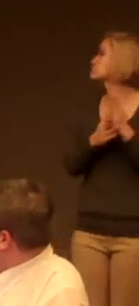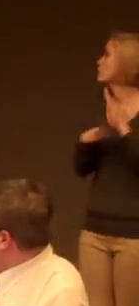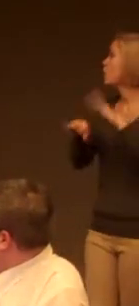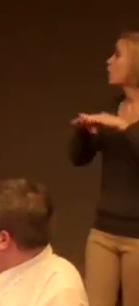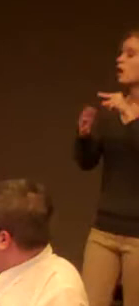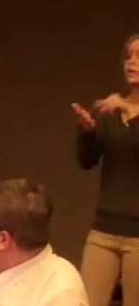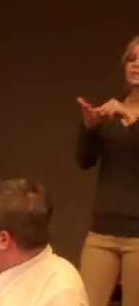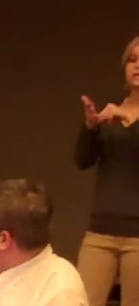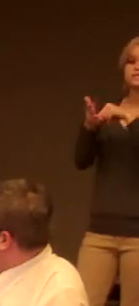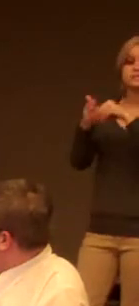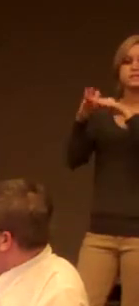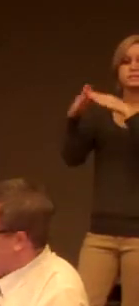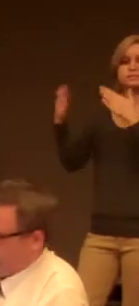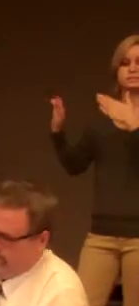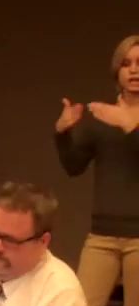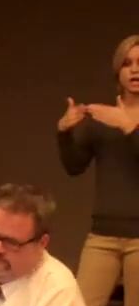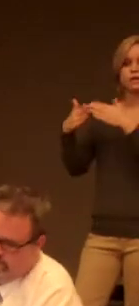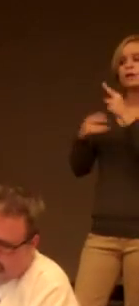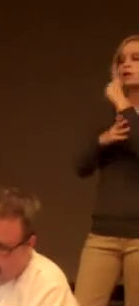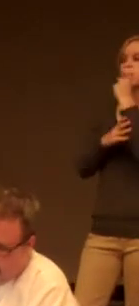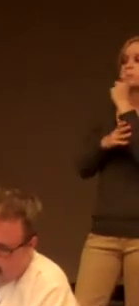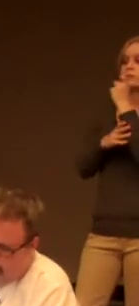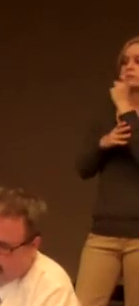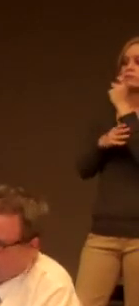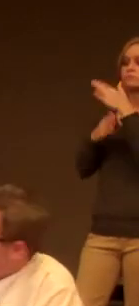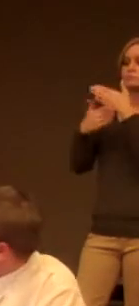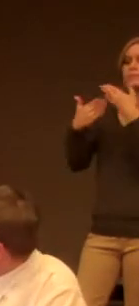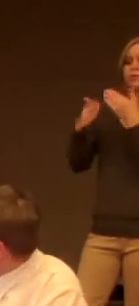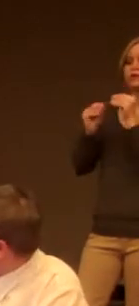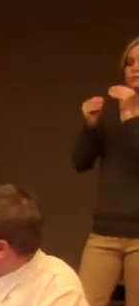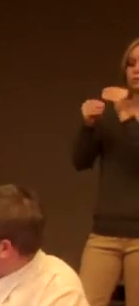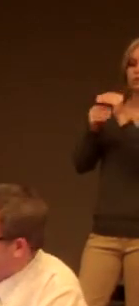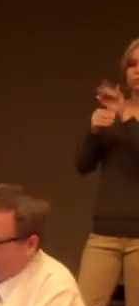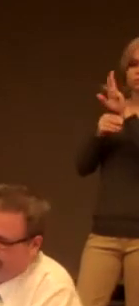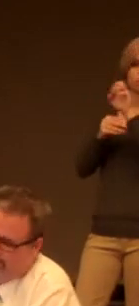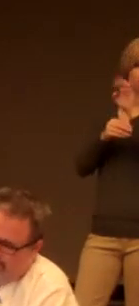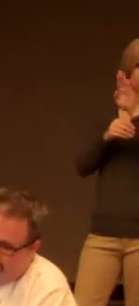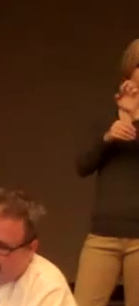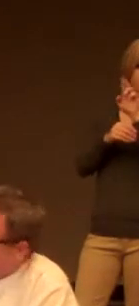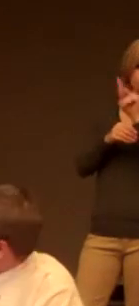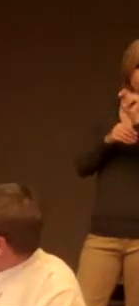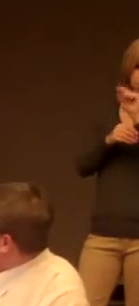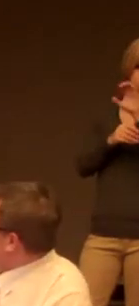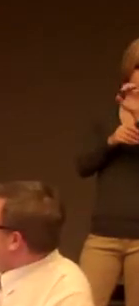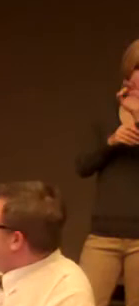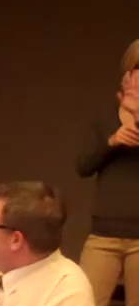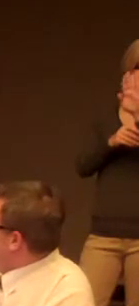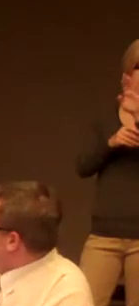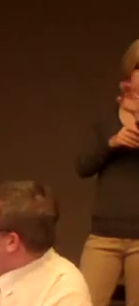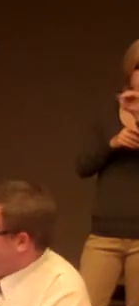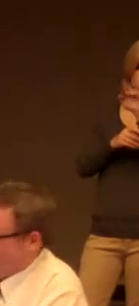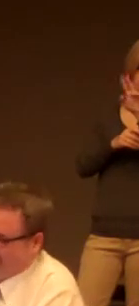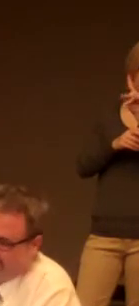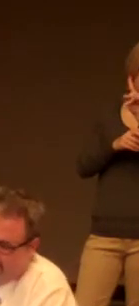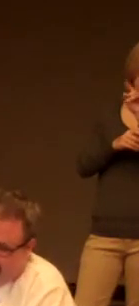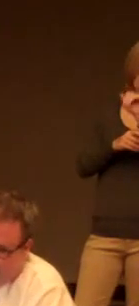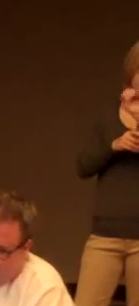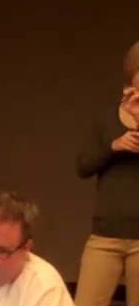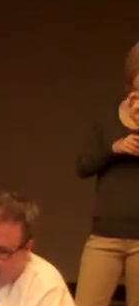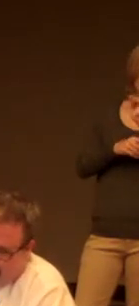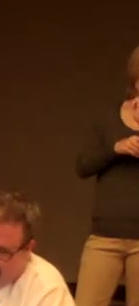on this side before they put up the Robert C. Byrd intermodal, whatever it's called.